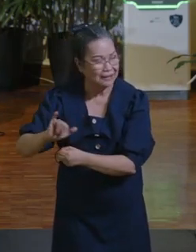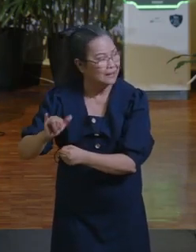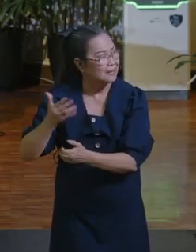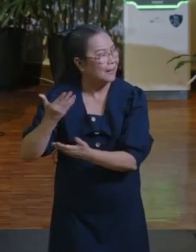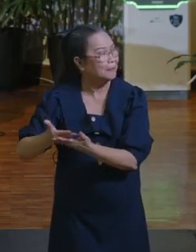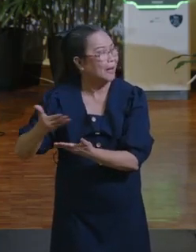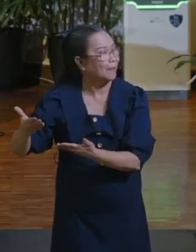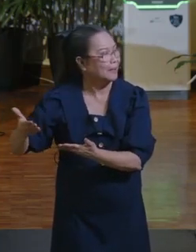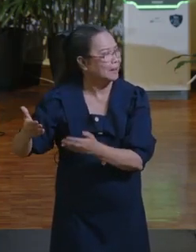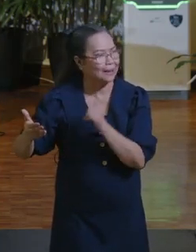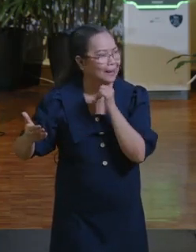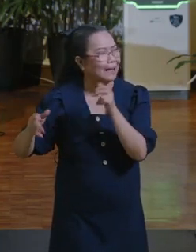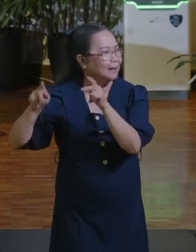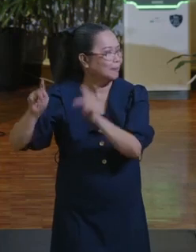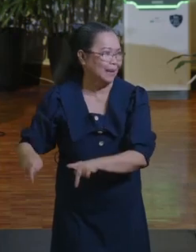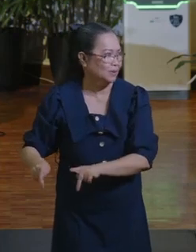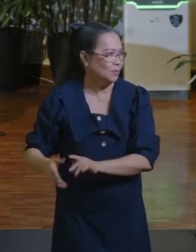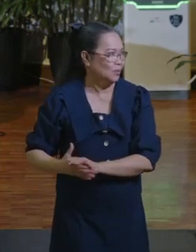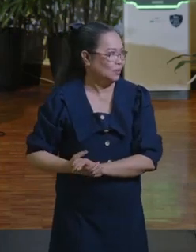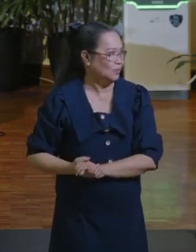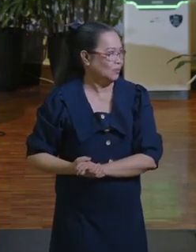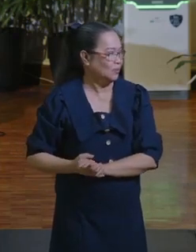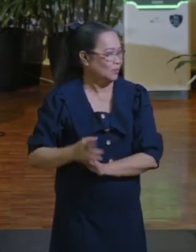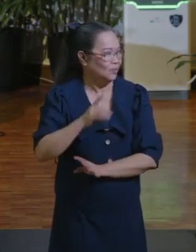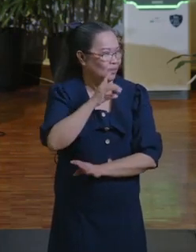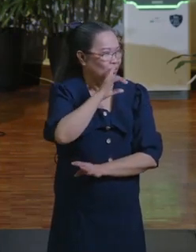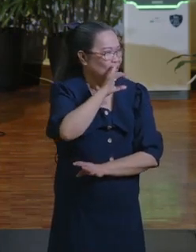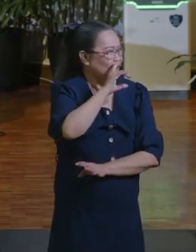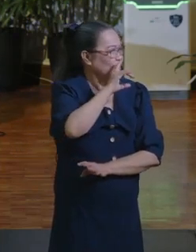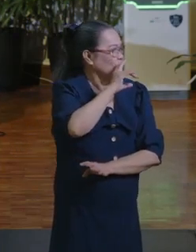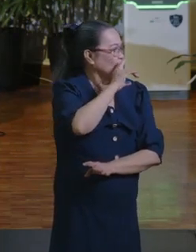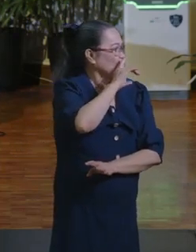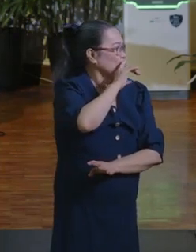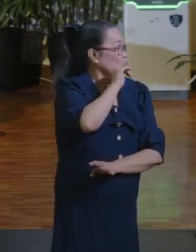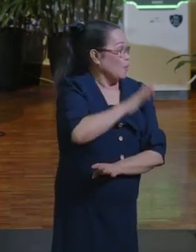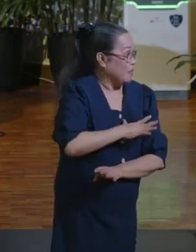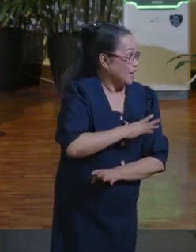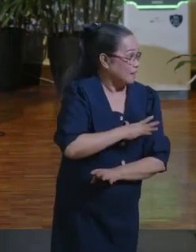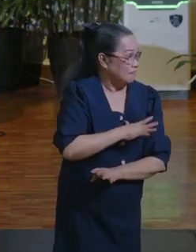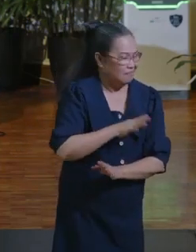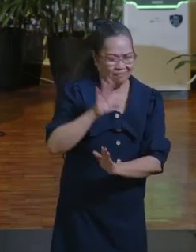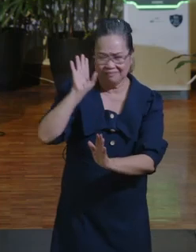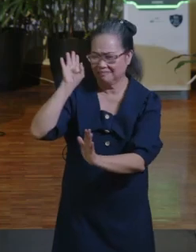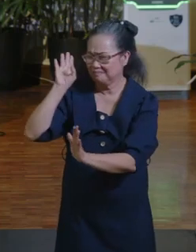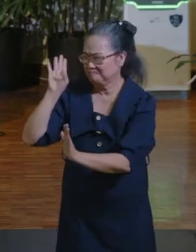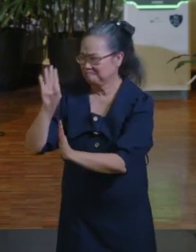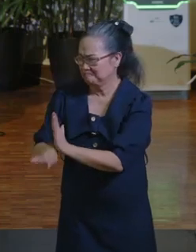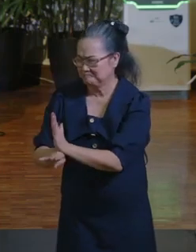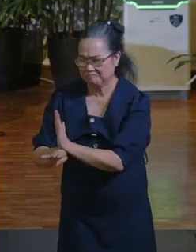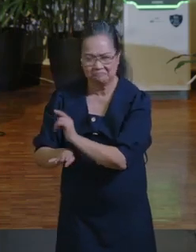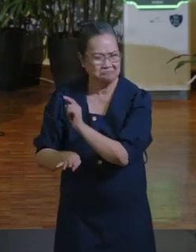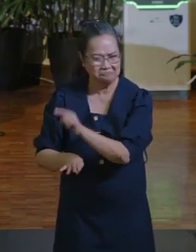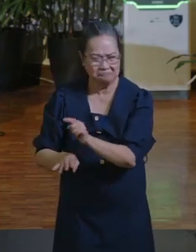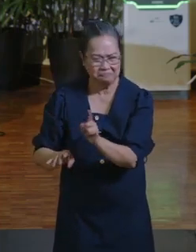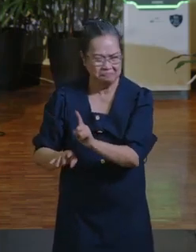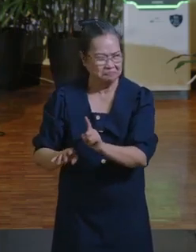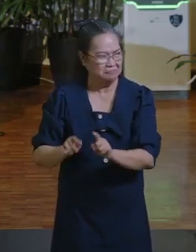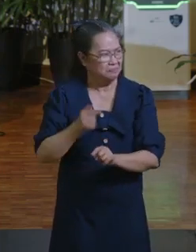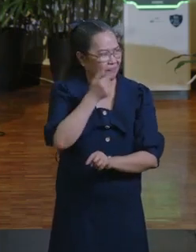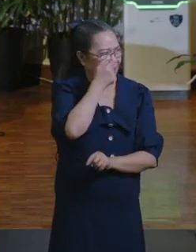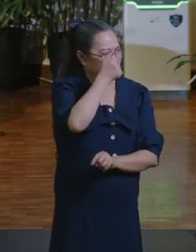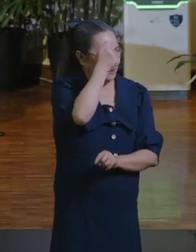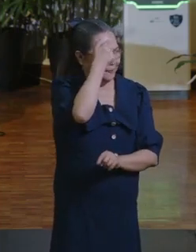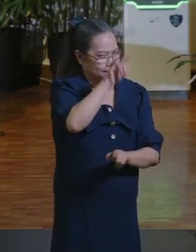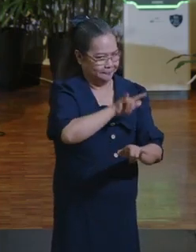property. Women were kept confined and disrespected. And Gentiles were constantly